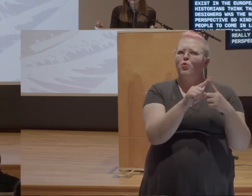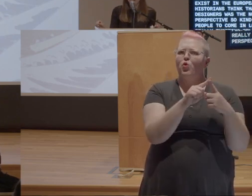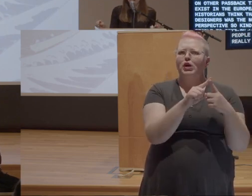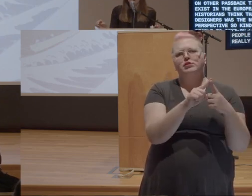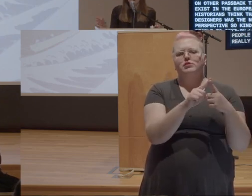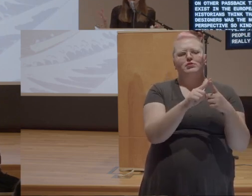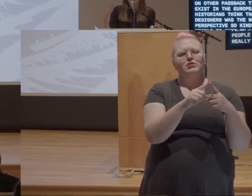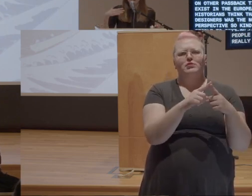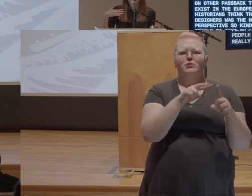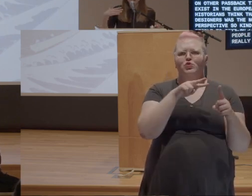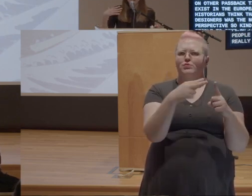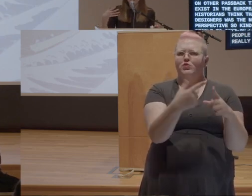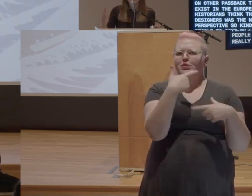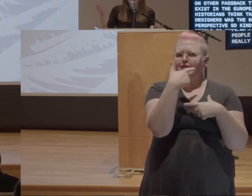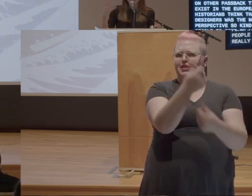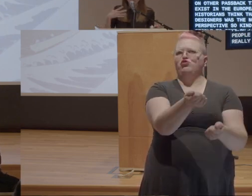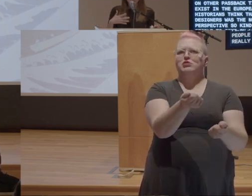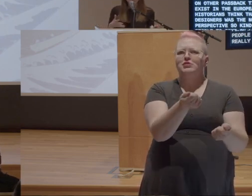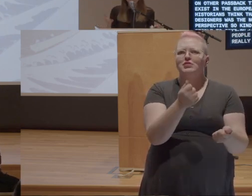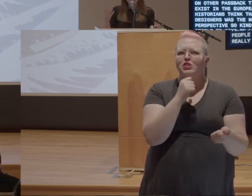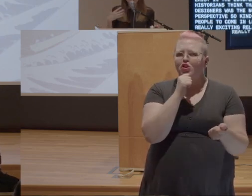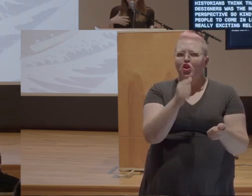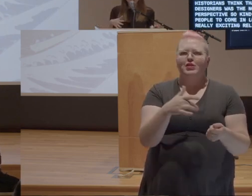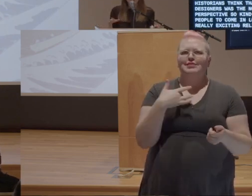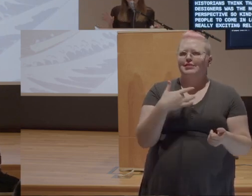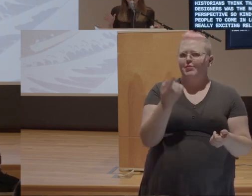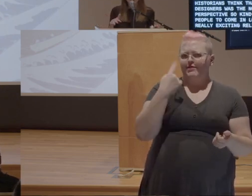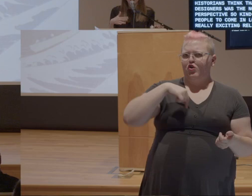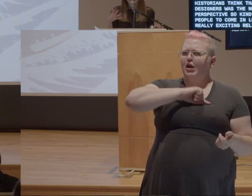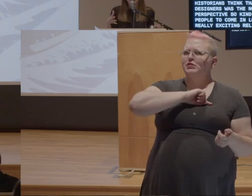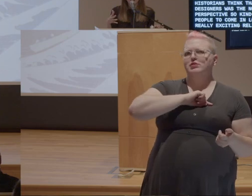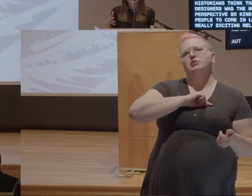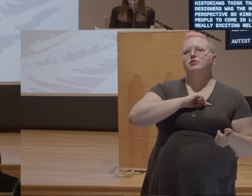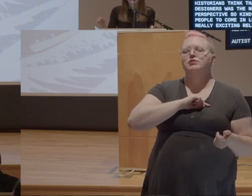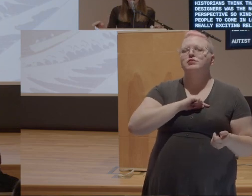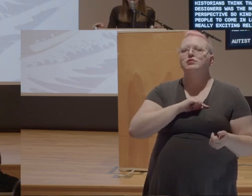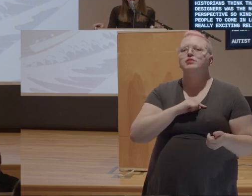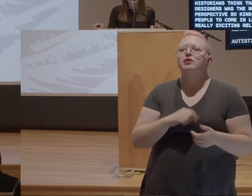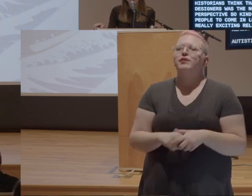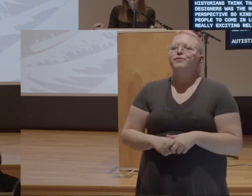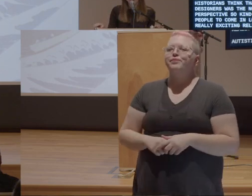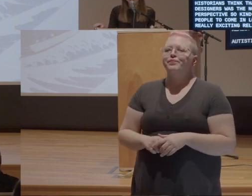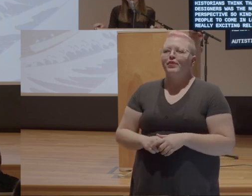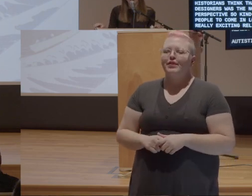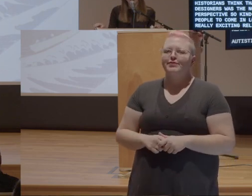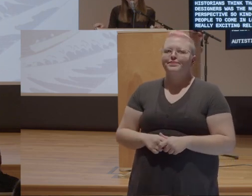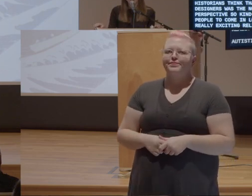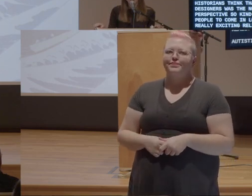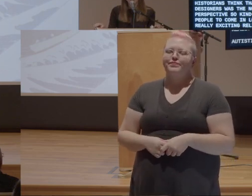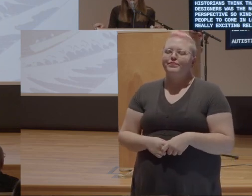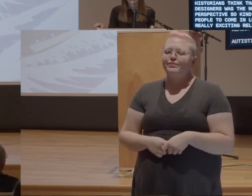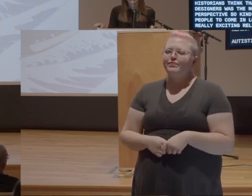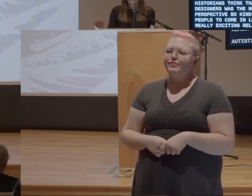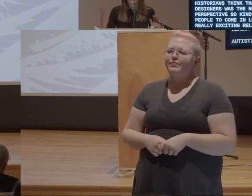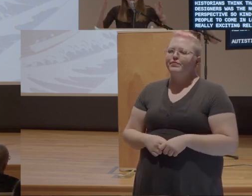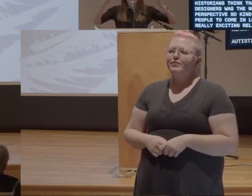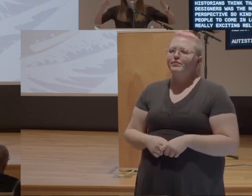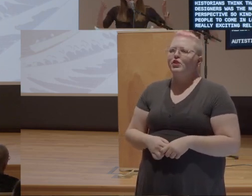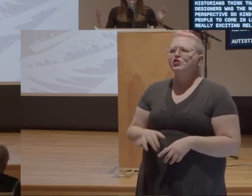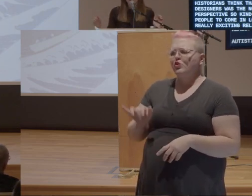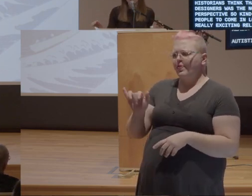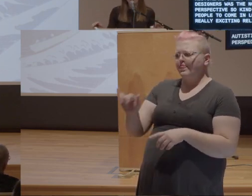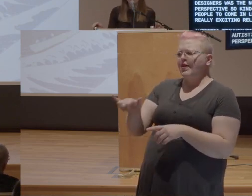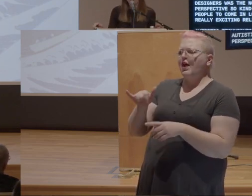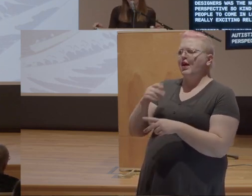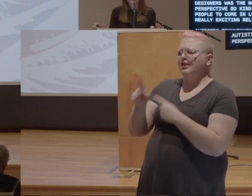point. And as regards more traditional artistic techniques in Japan, that kind of perspective